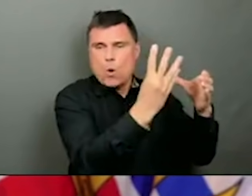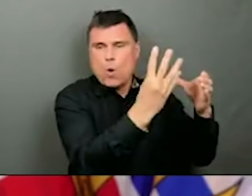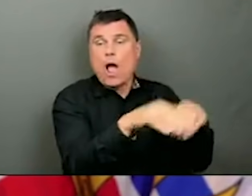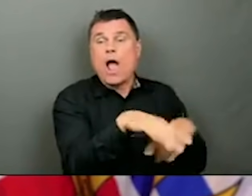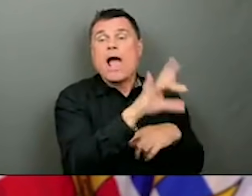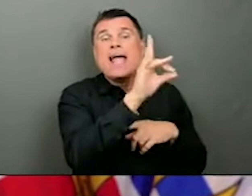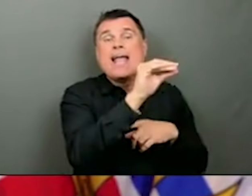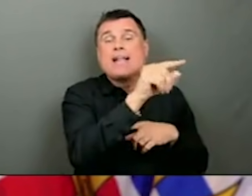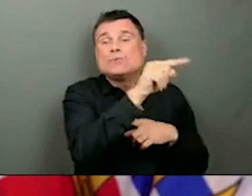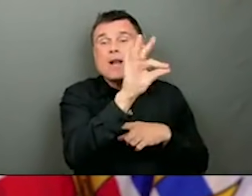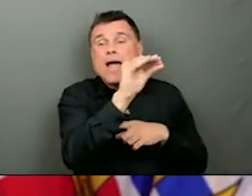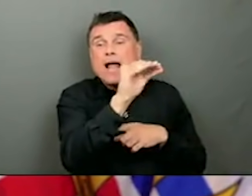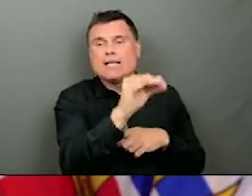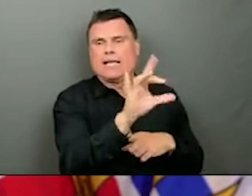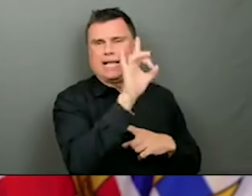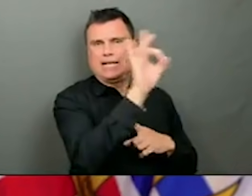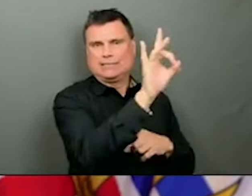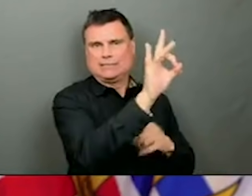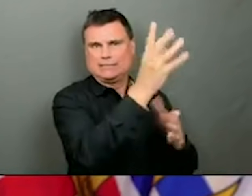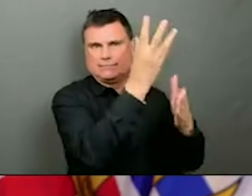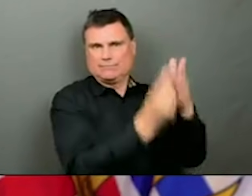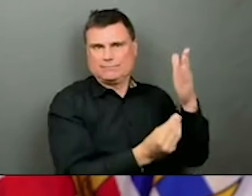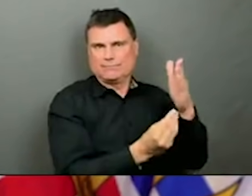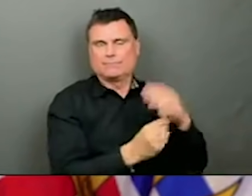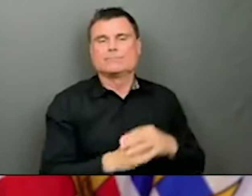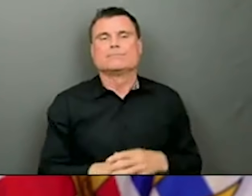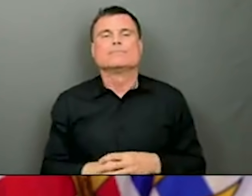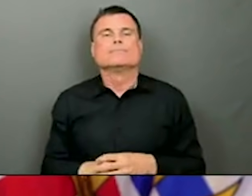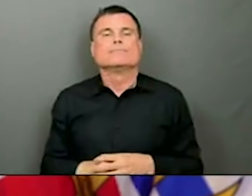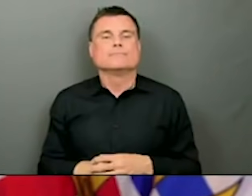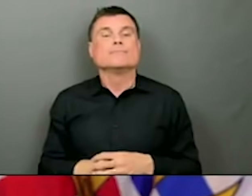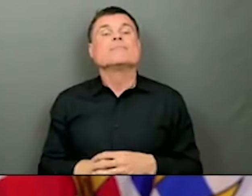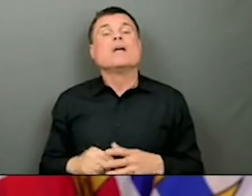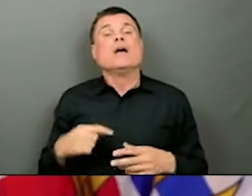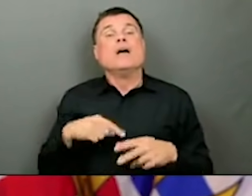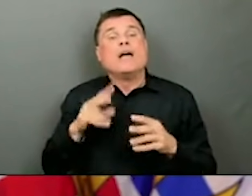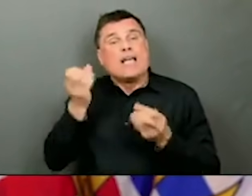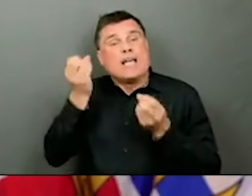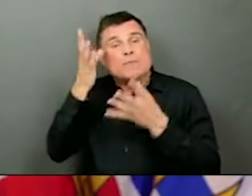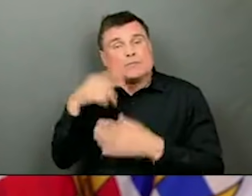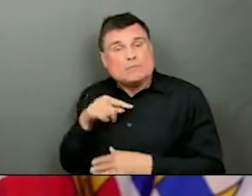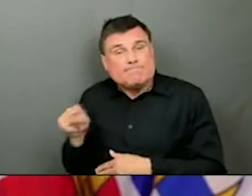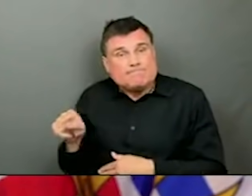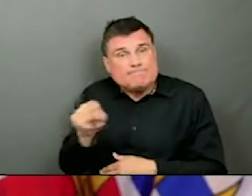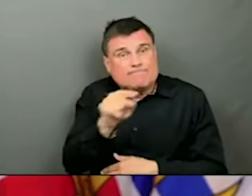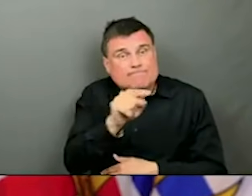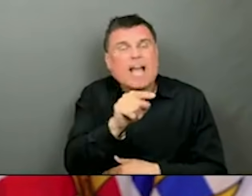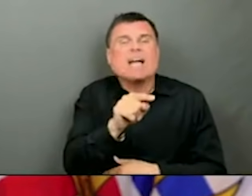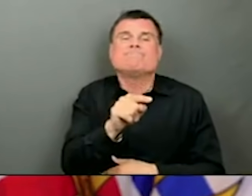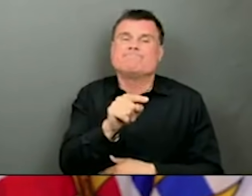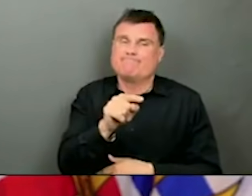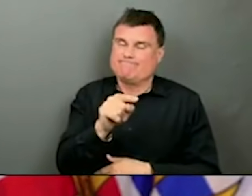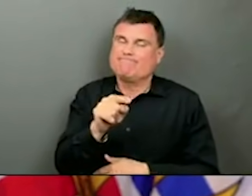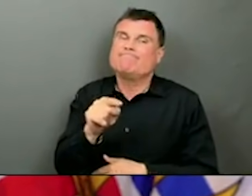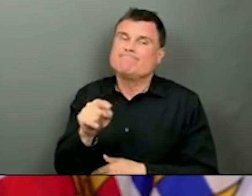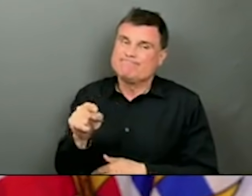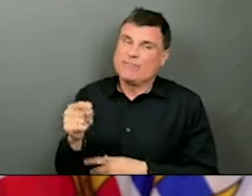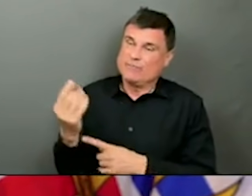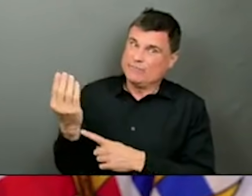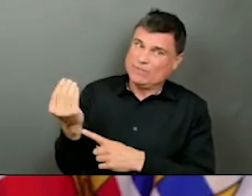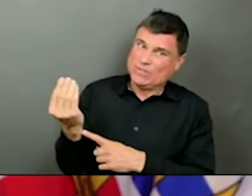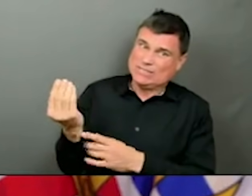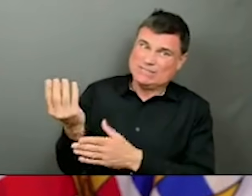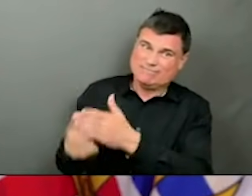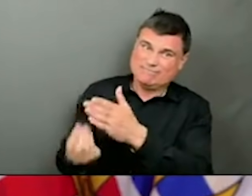reminds us that this virus, while differentially affecting the seniors and elders in our lives, also can